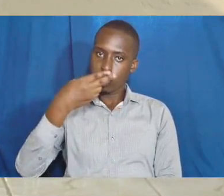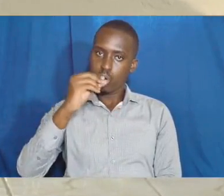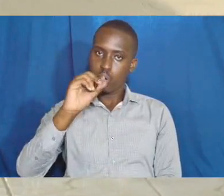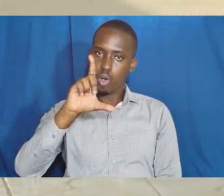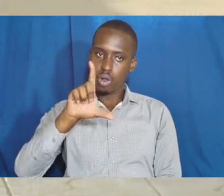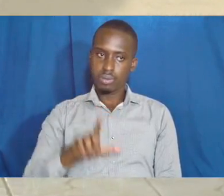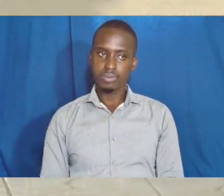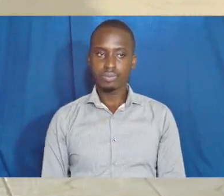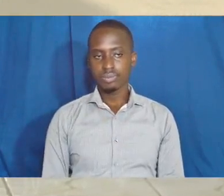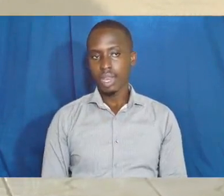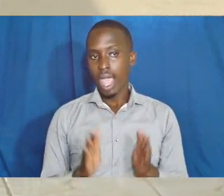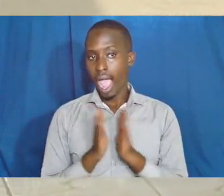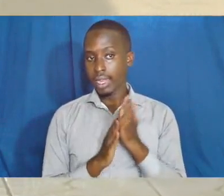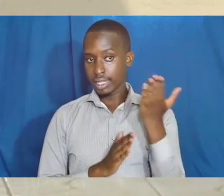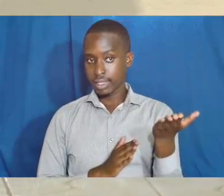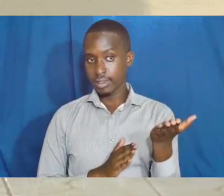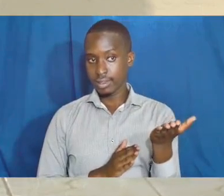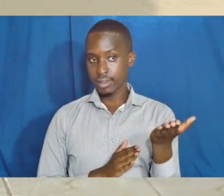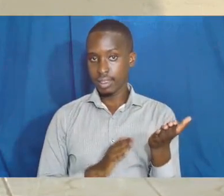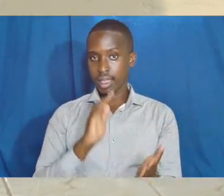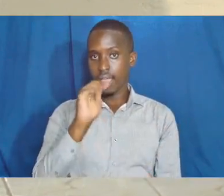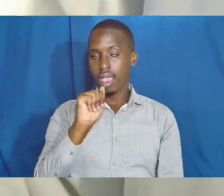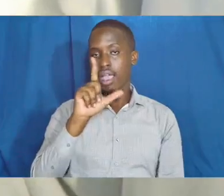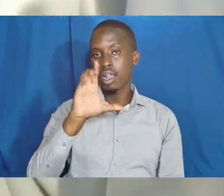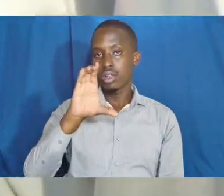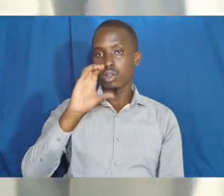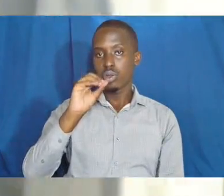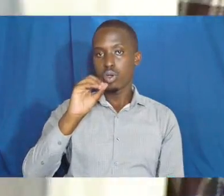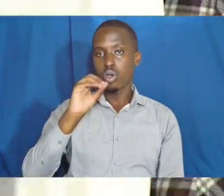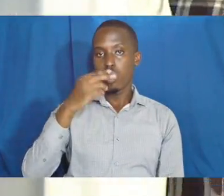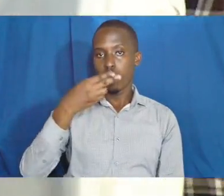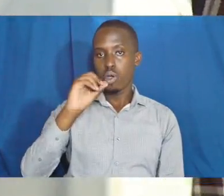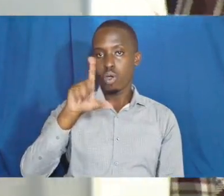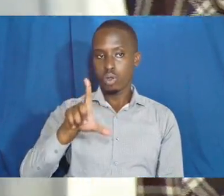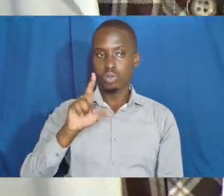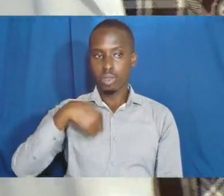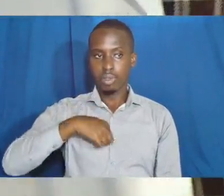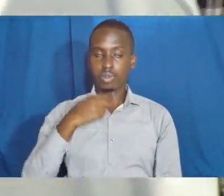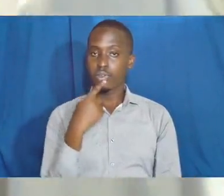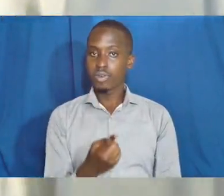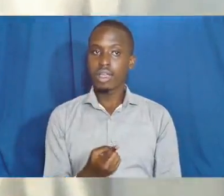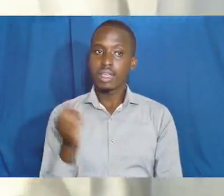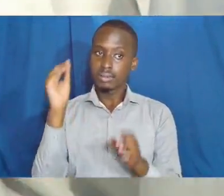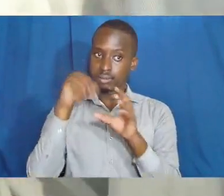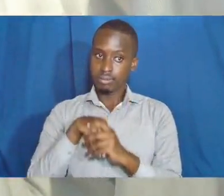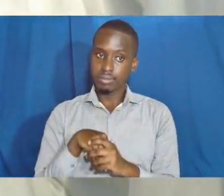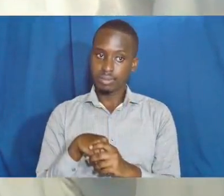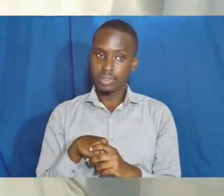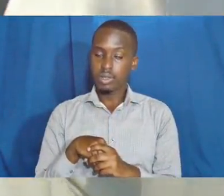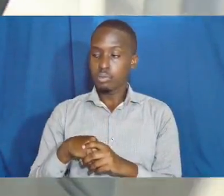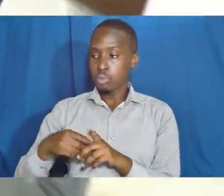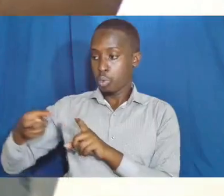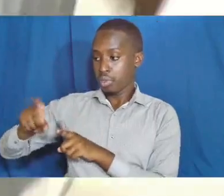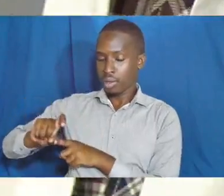And this alcohol specifically, the alcohol that we talk about that is put in alcoholic